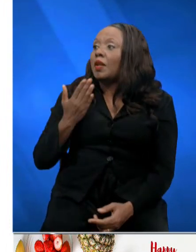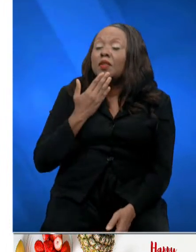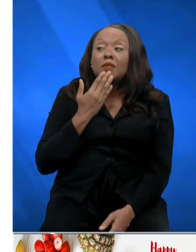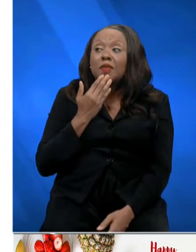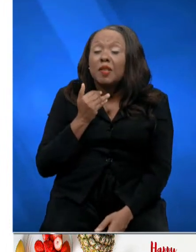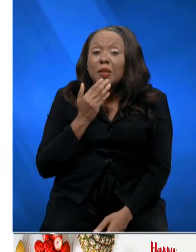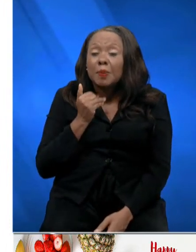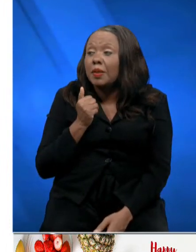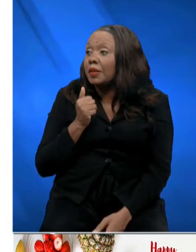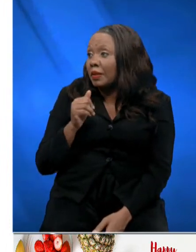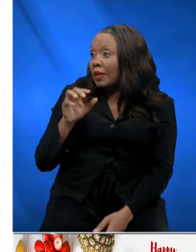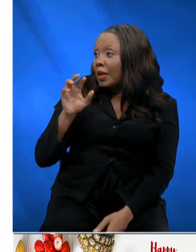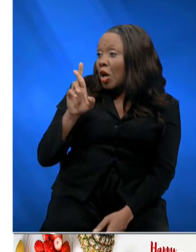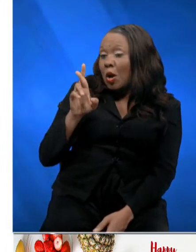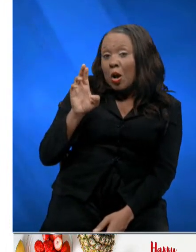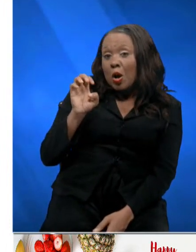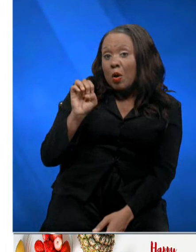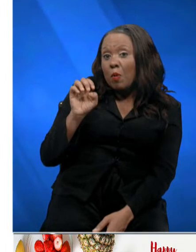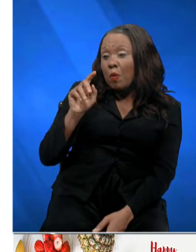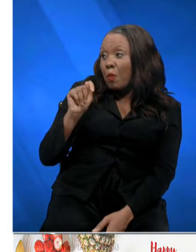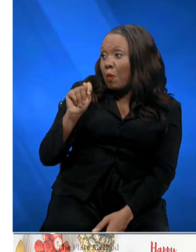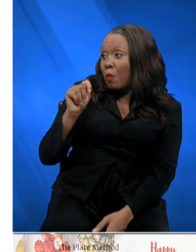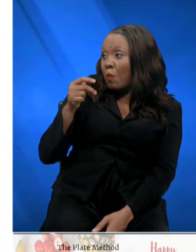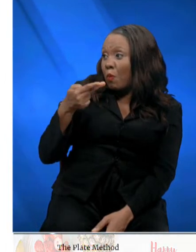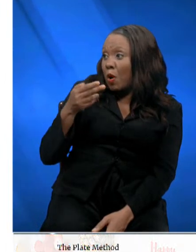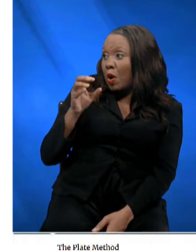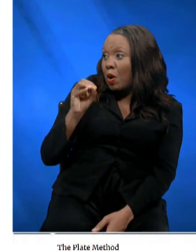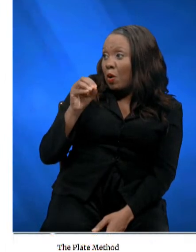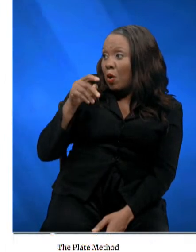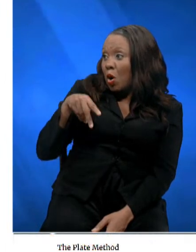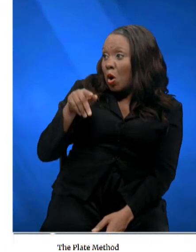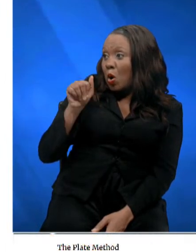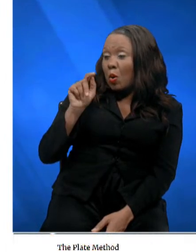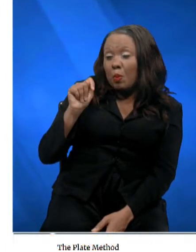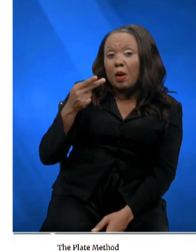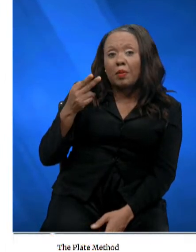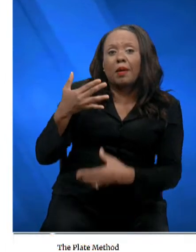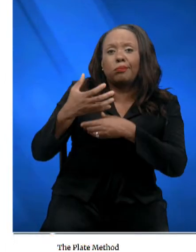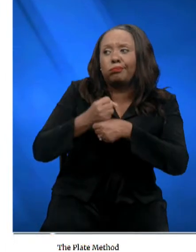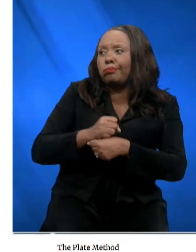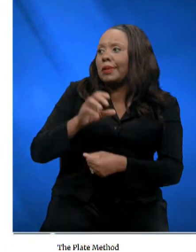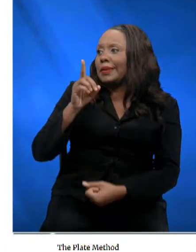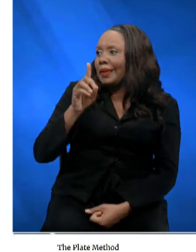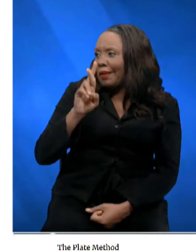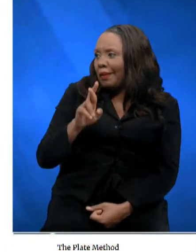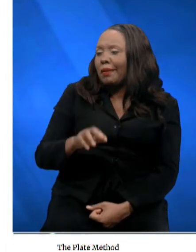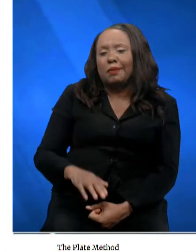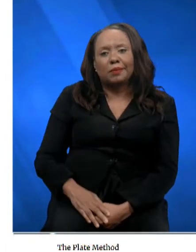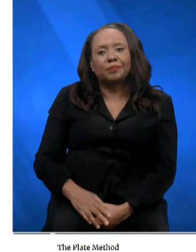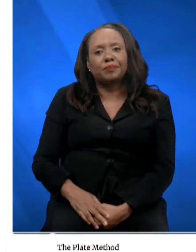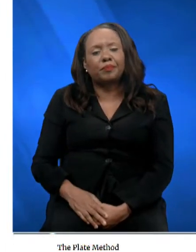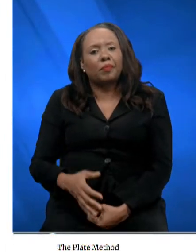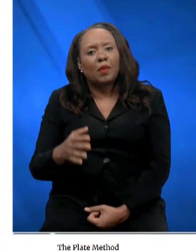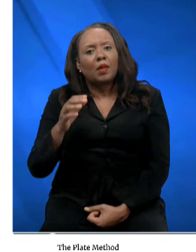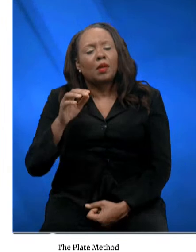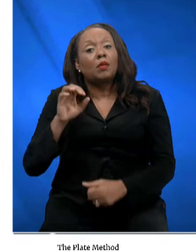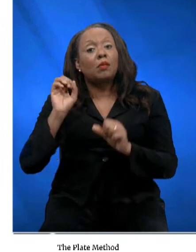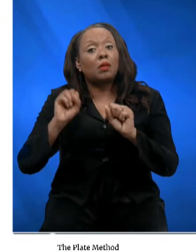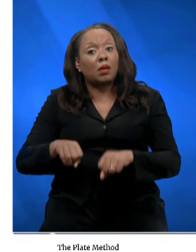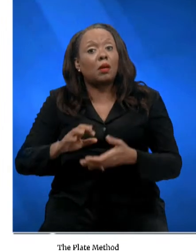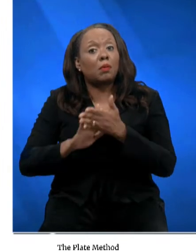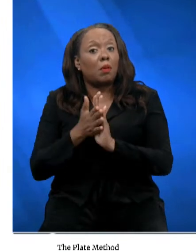common complication of diabetes caused by high blood sugar, and it can cause blindness if left undiagnosed and